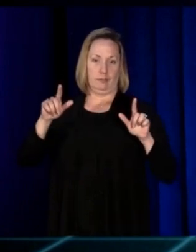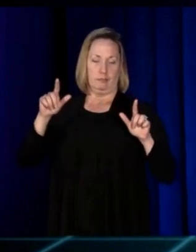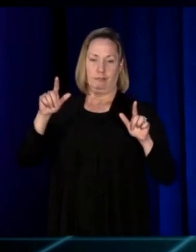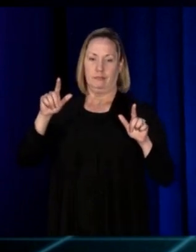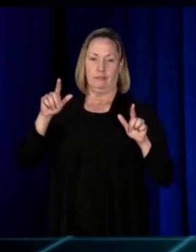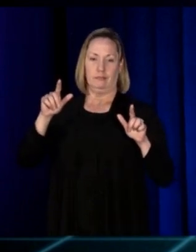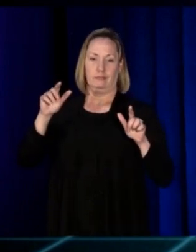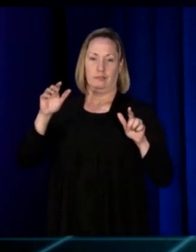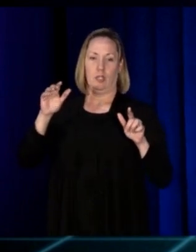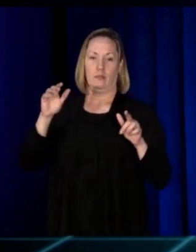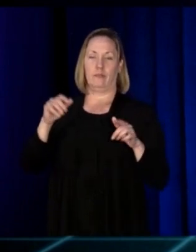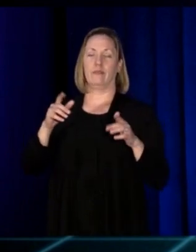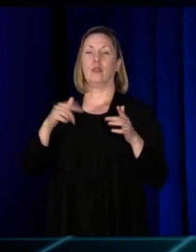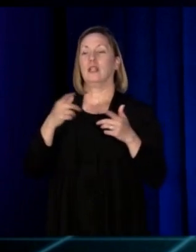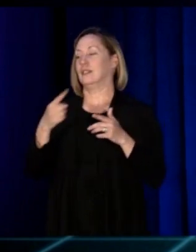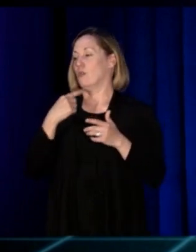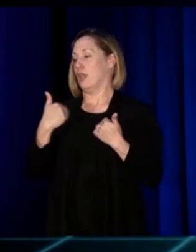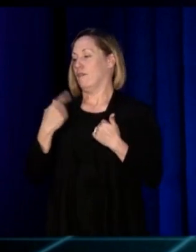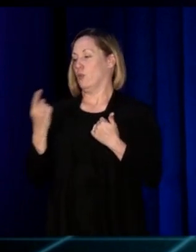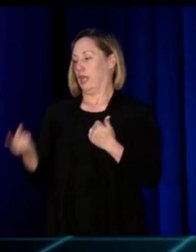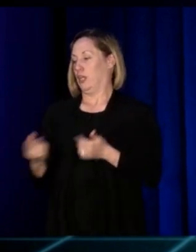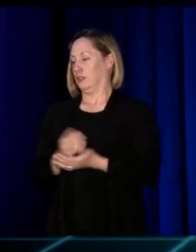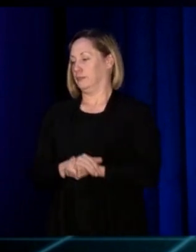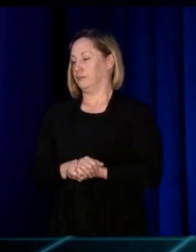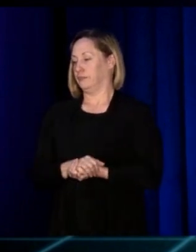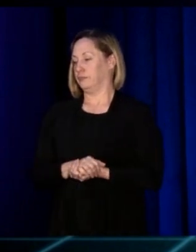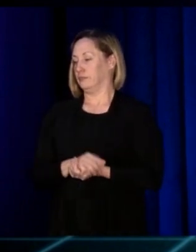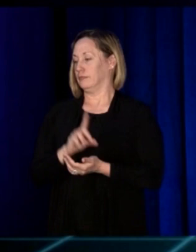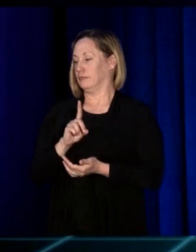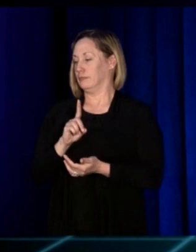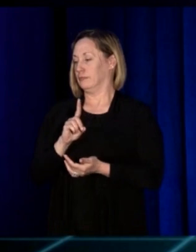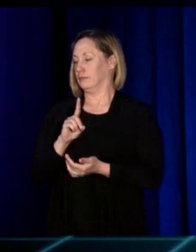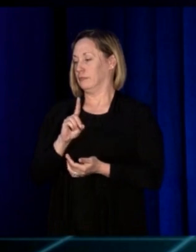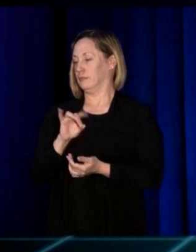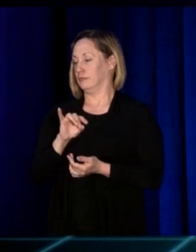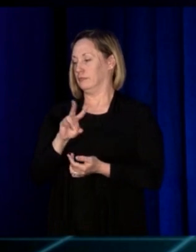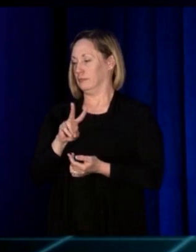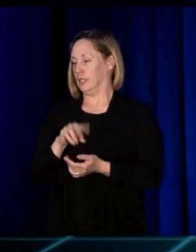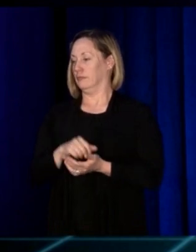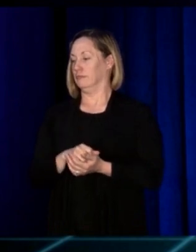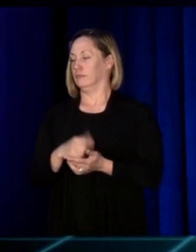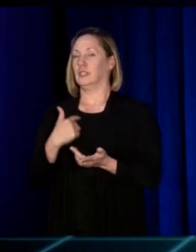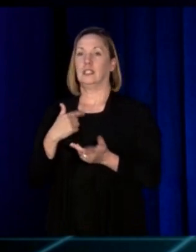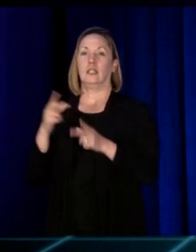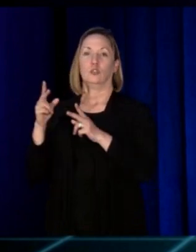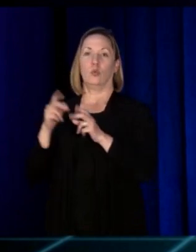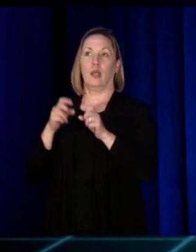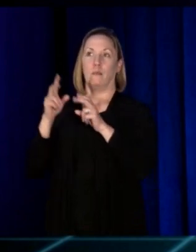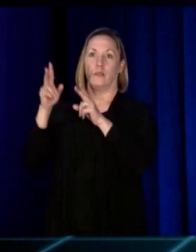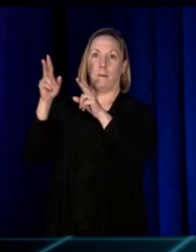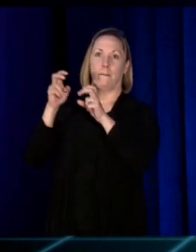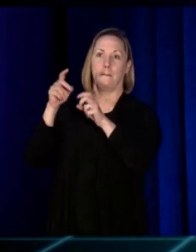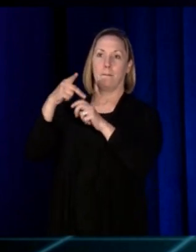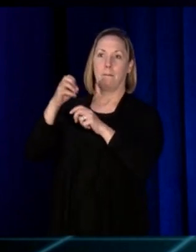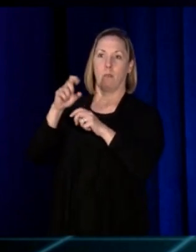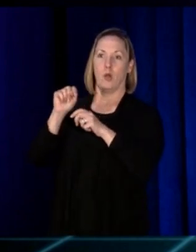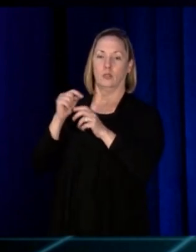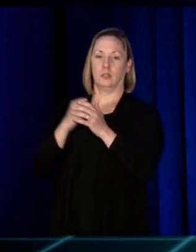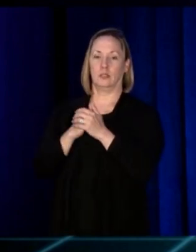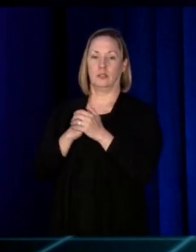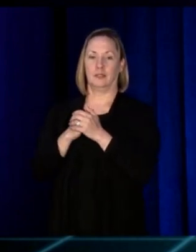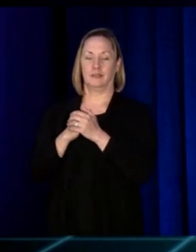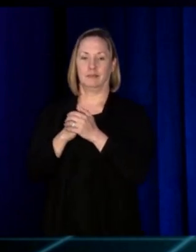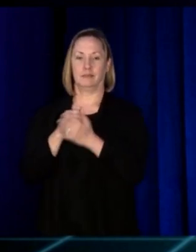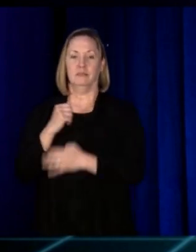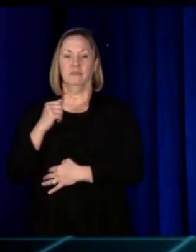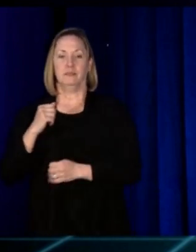And let's say we had it right here. Div. Let's grab the posts up here. And we're going to make this an